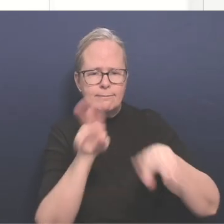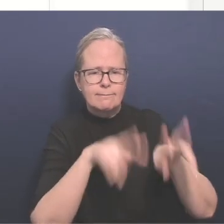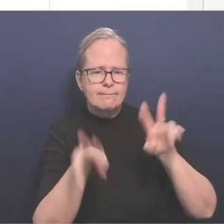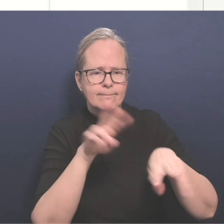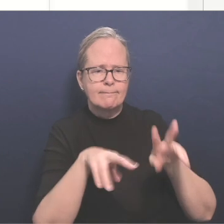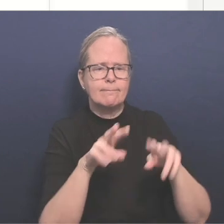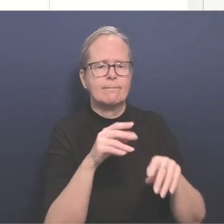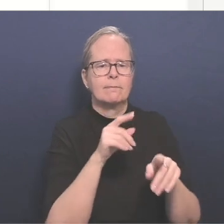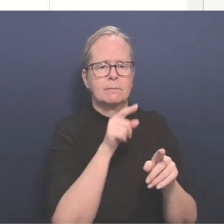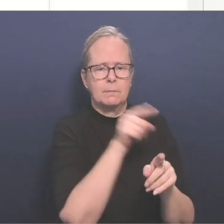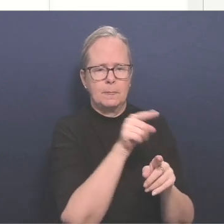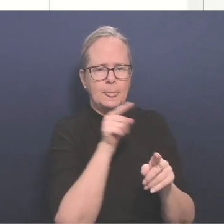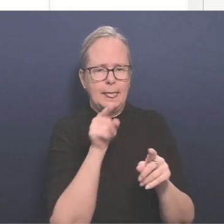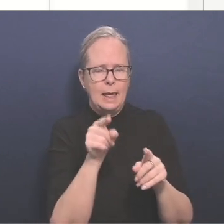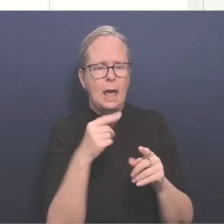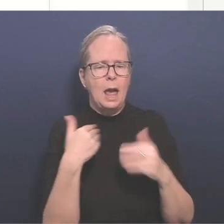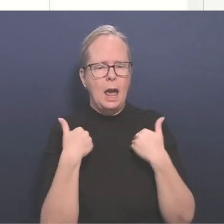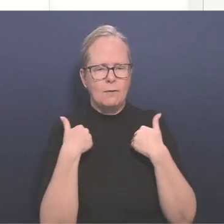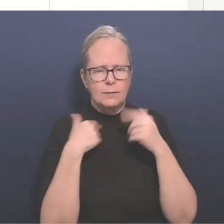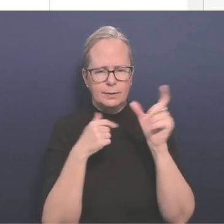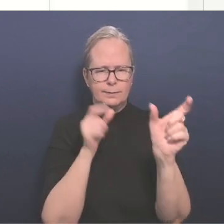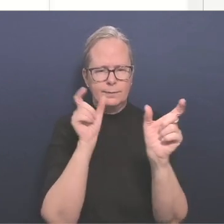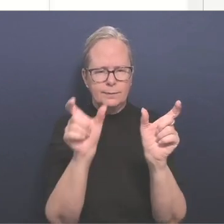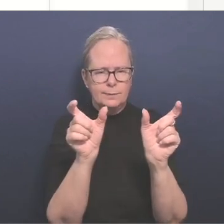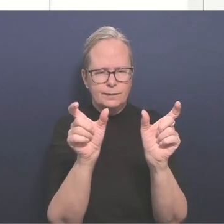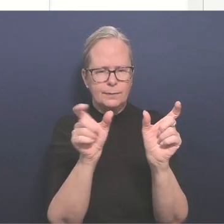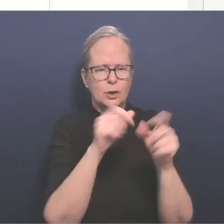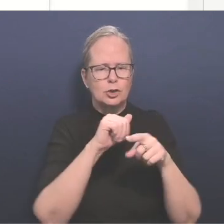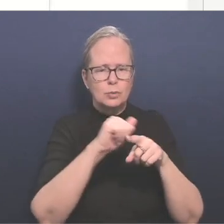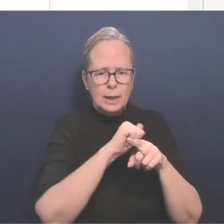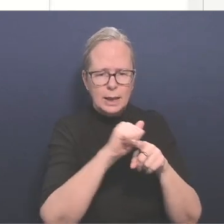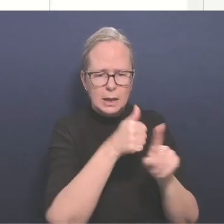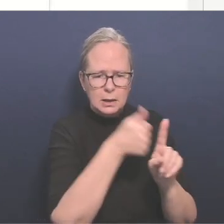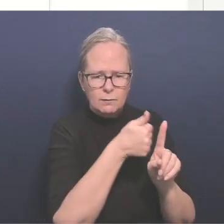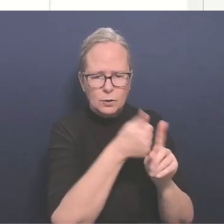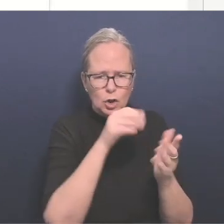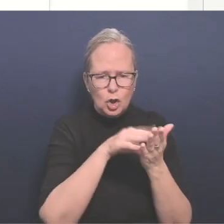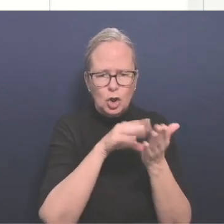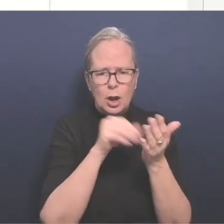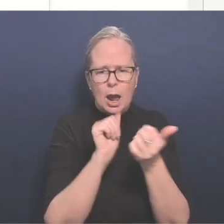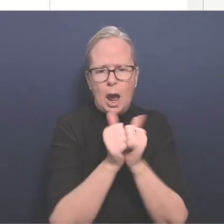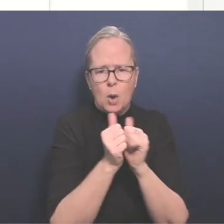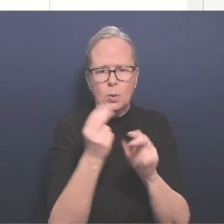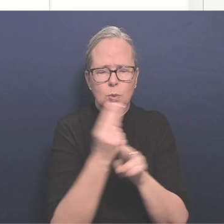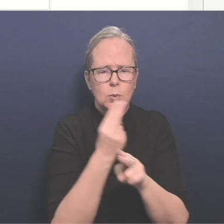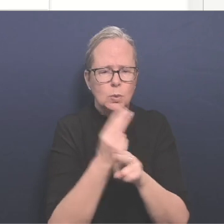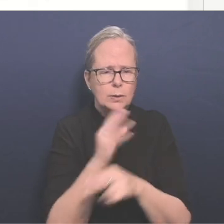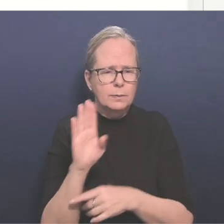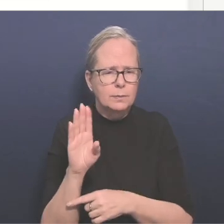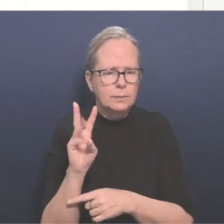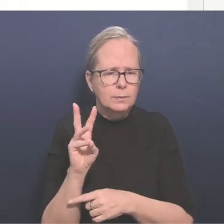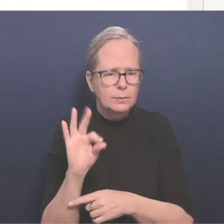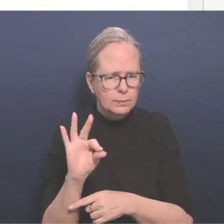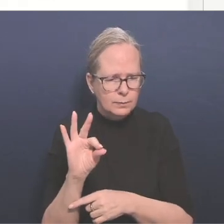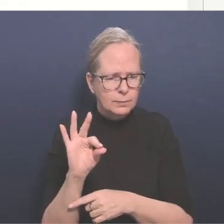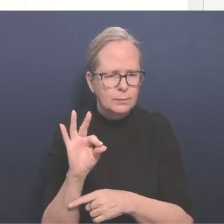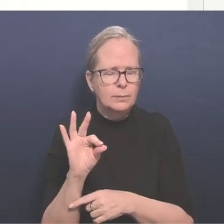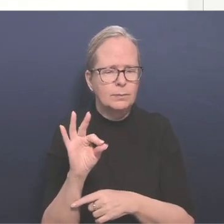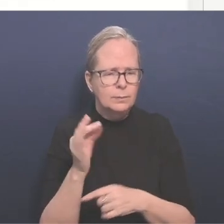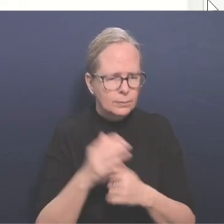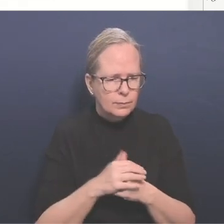find what support they can get from the government and what starting points they can rely on, right? So